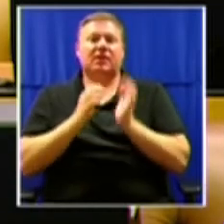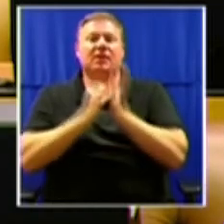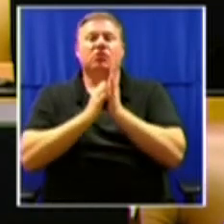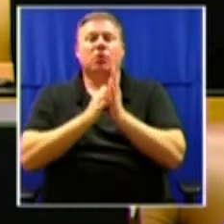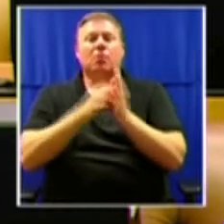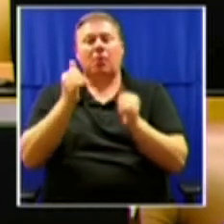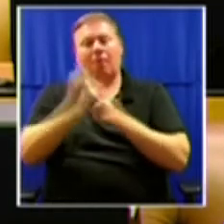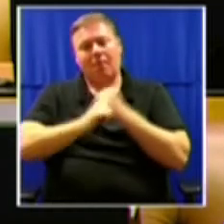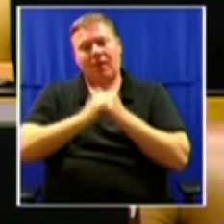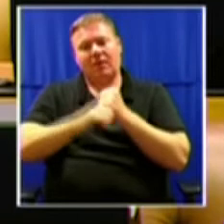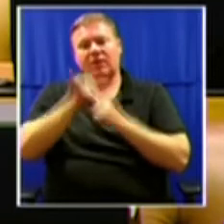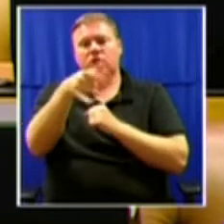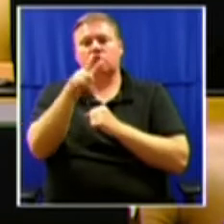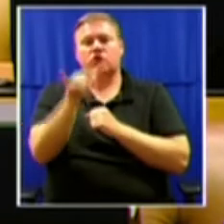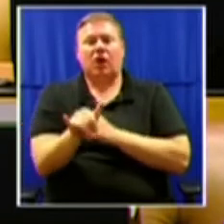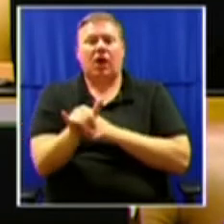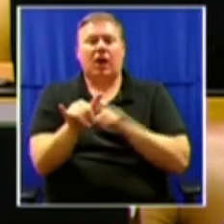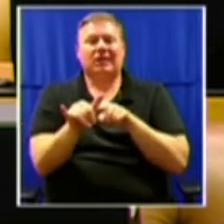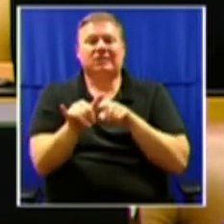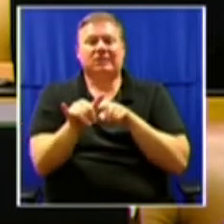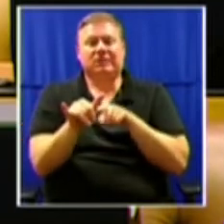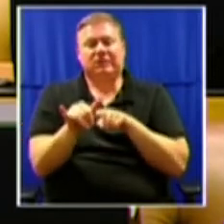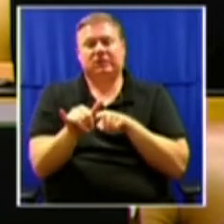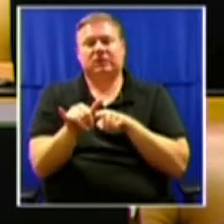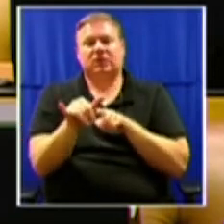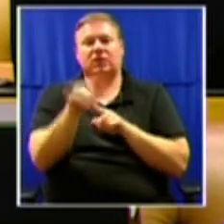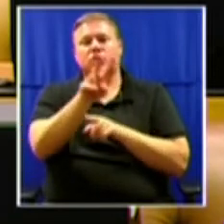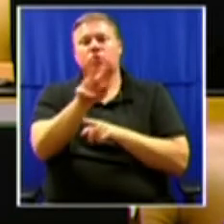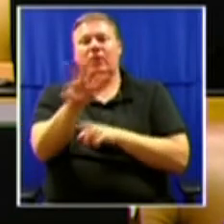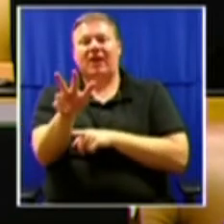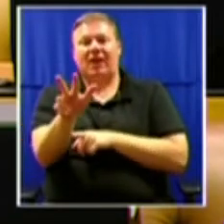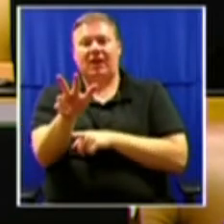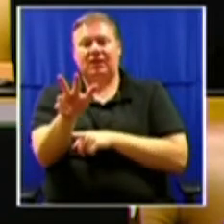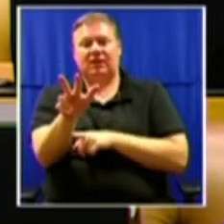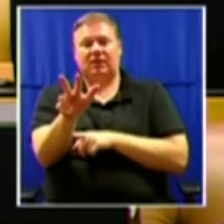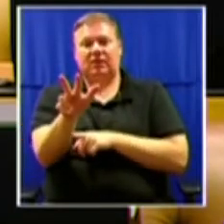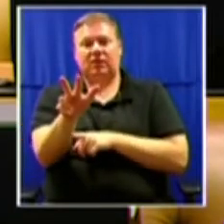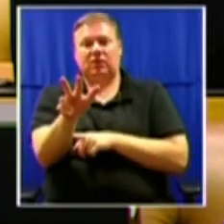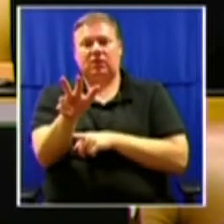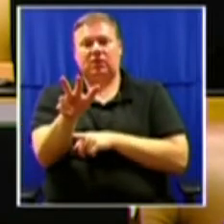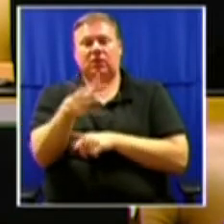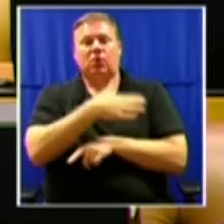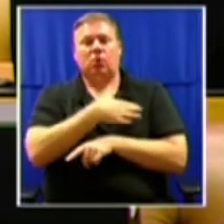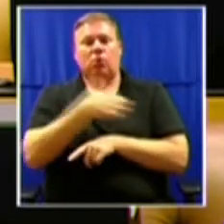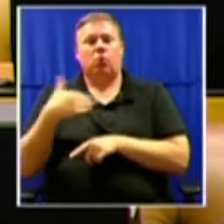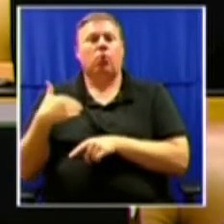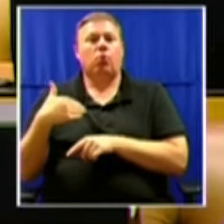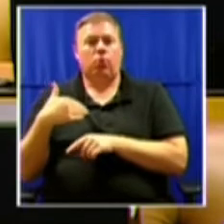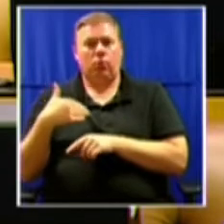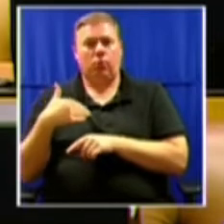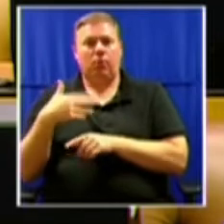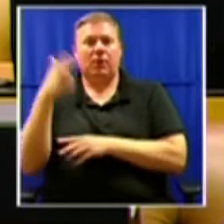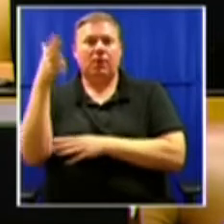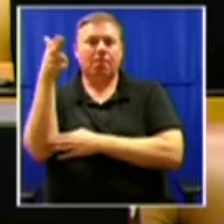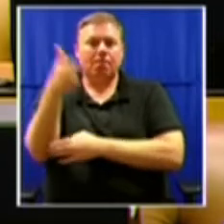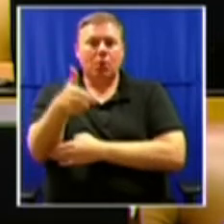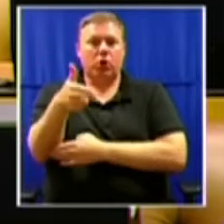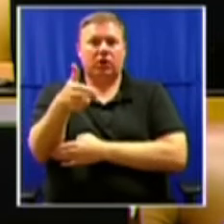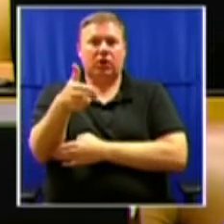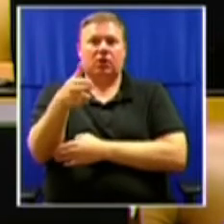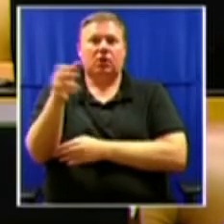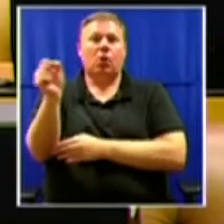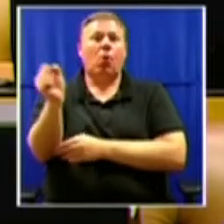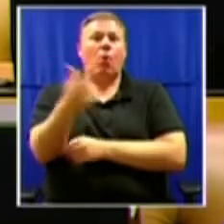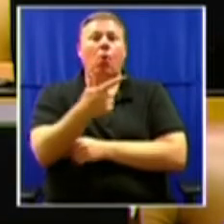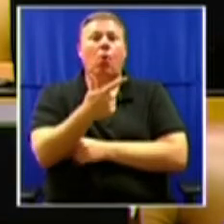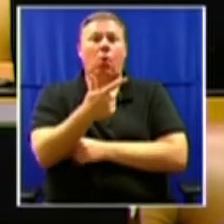July, Chairperson, there were 28 women in South Africa that were murdered, all in the